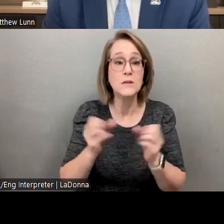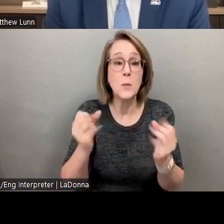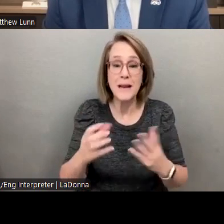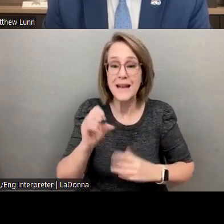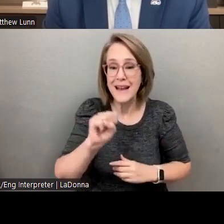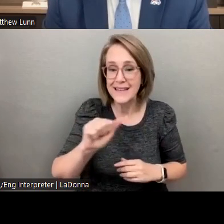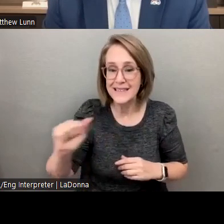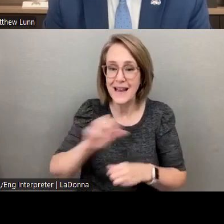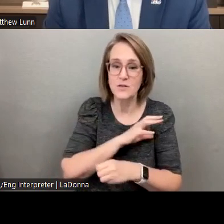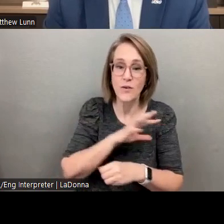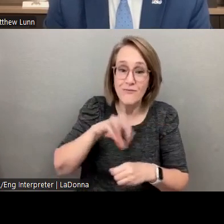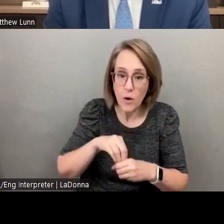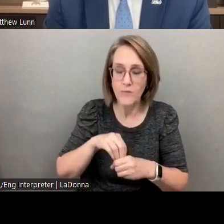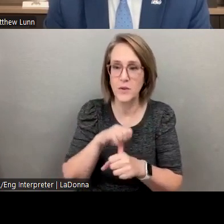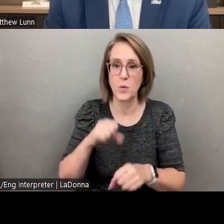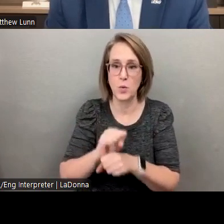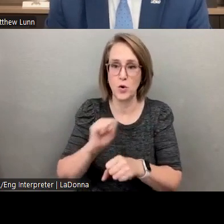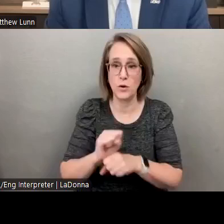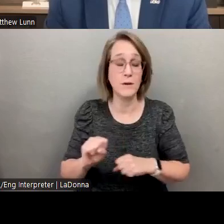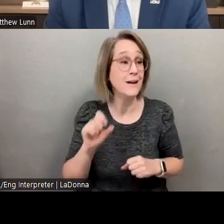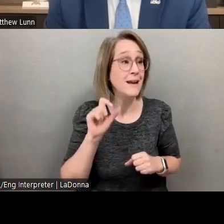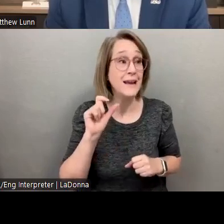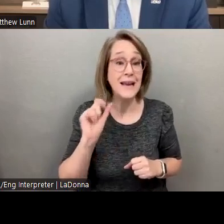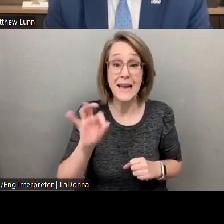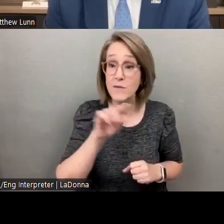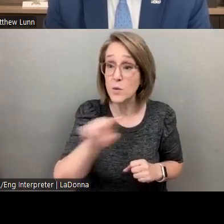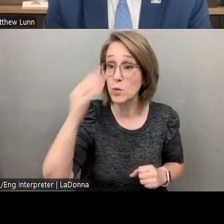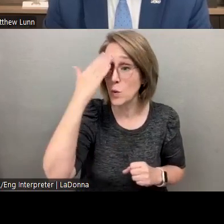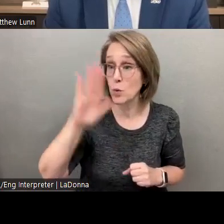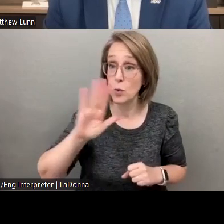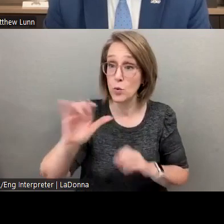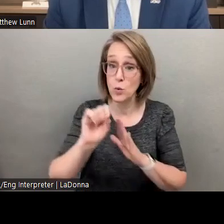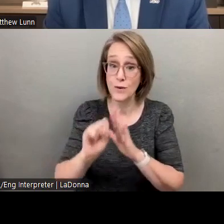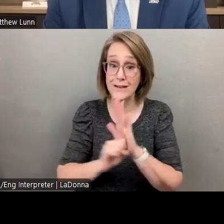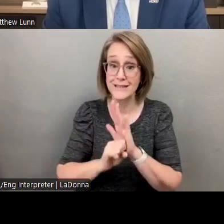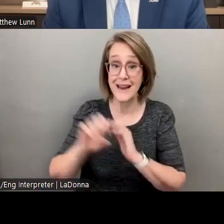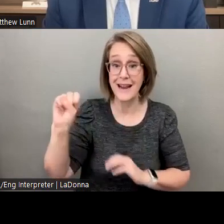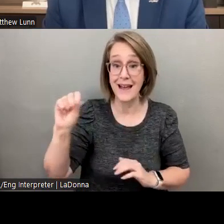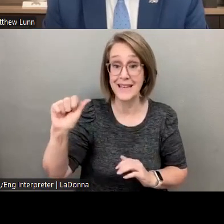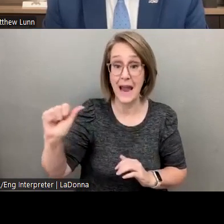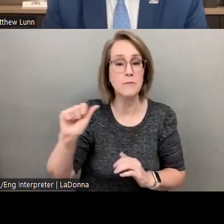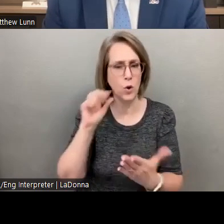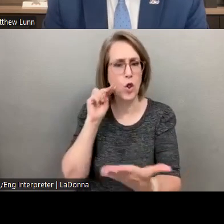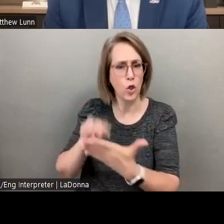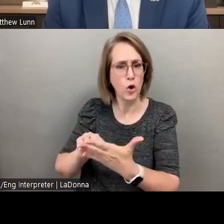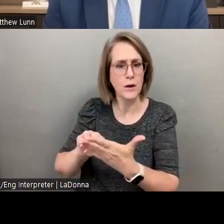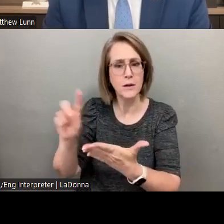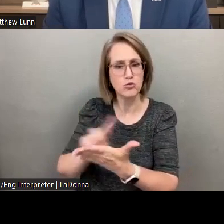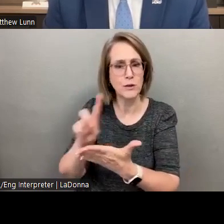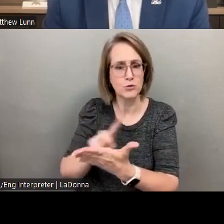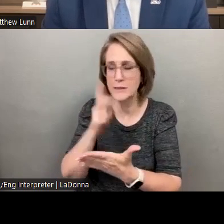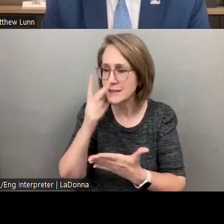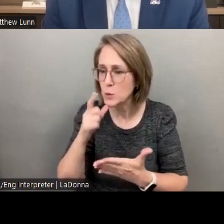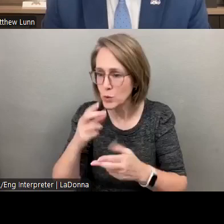engaged in this work across the country. And so if you don't know your SAA, I encourage you to look it up and start to build that relationship. SAAs in